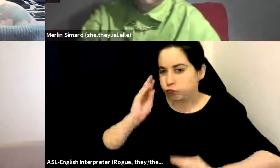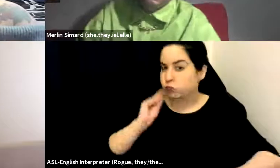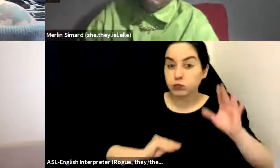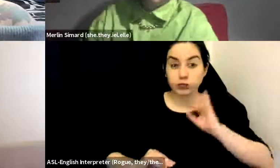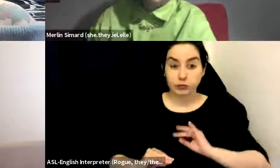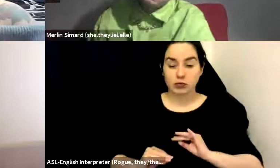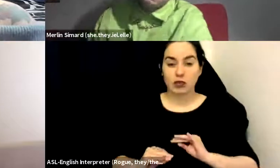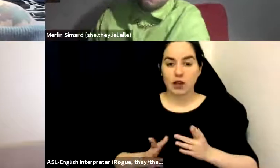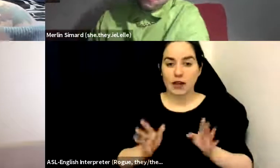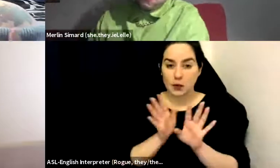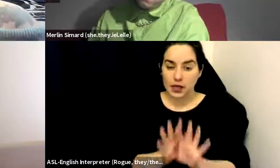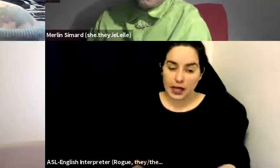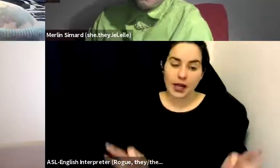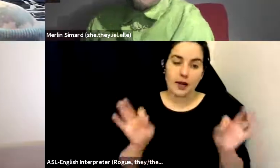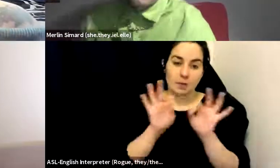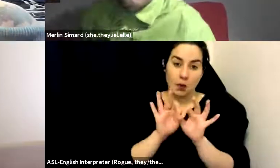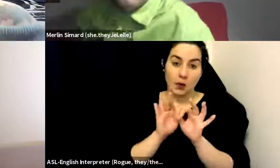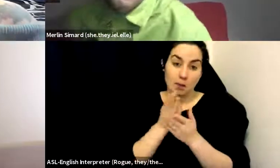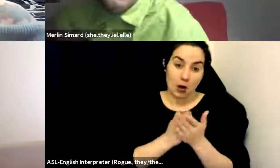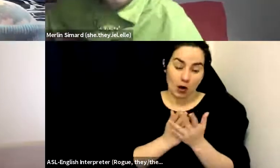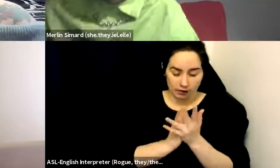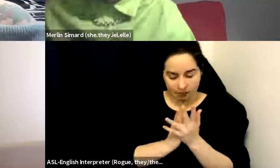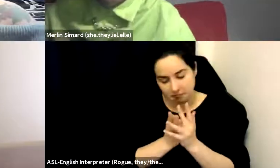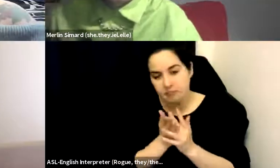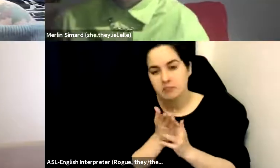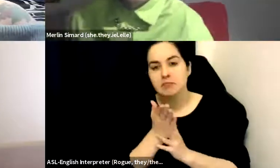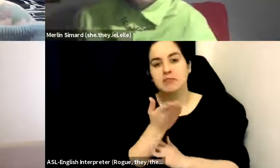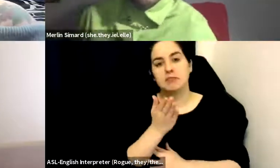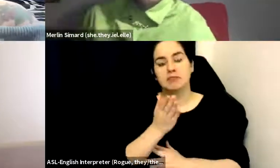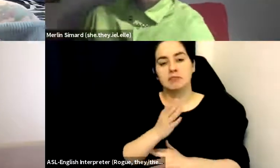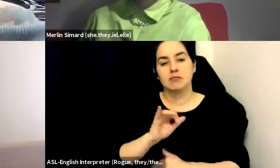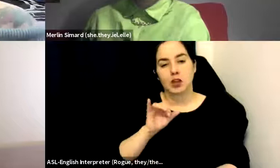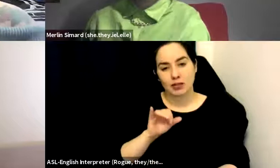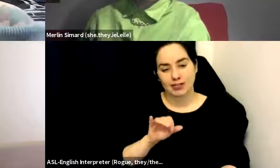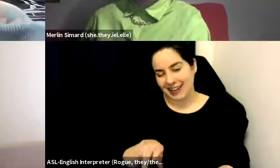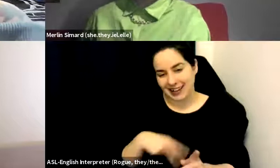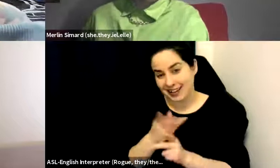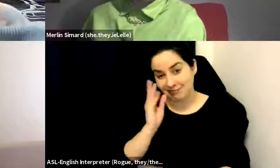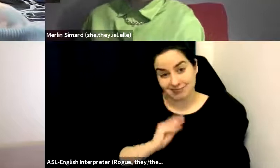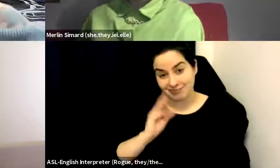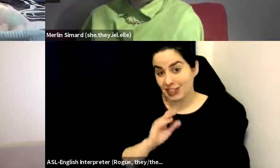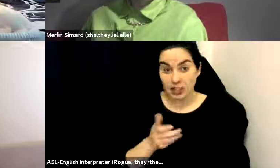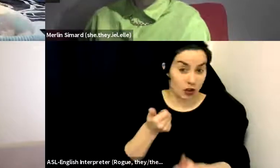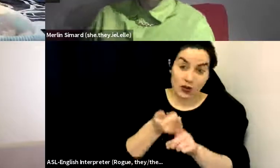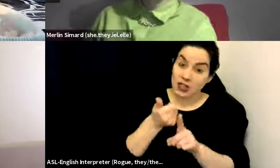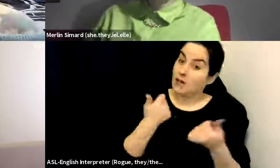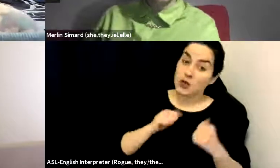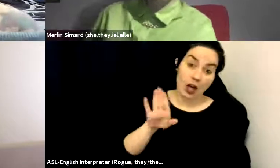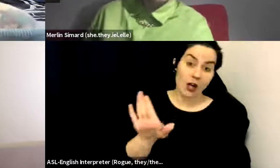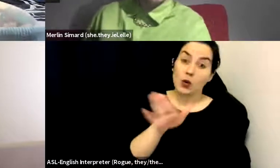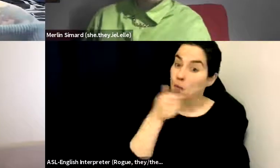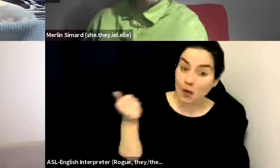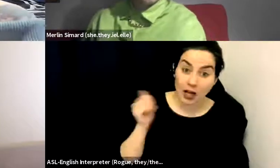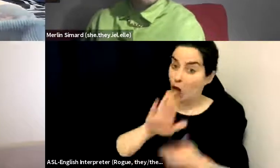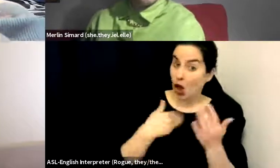is an important aspect of dealing through that and moving through that as well. Knowing that, you know, you did the best you could, and you did all that you